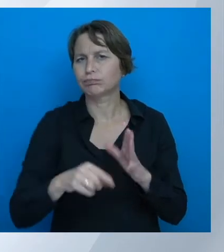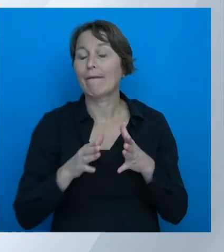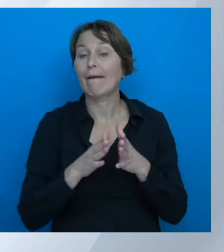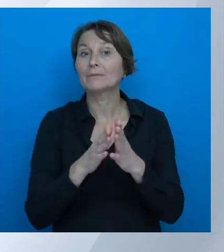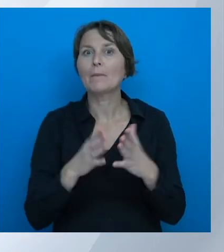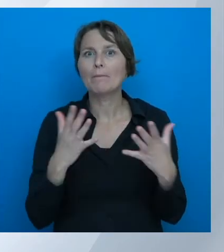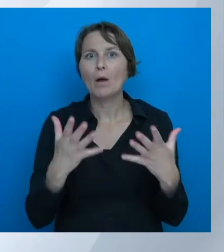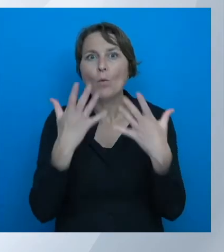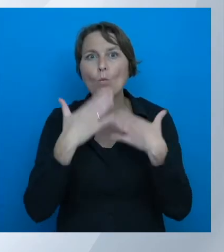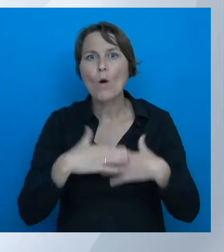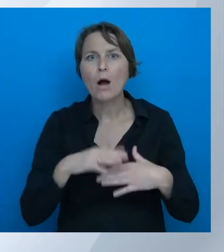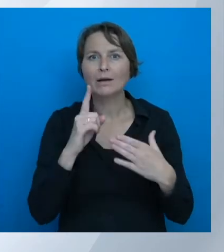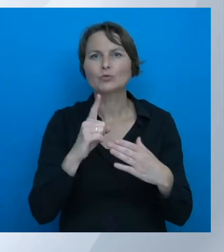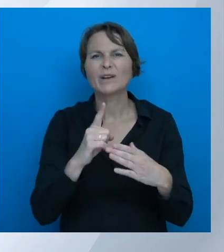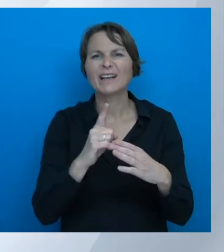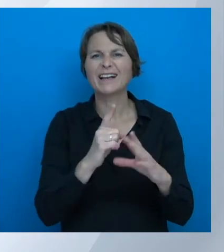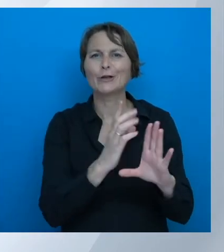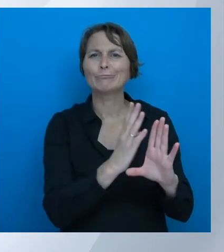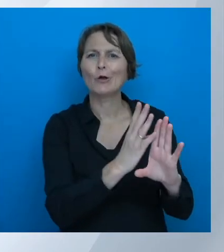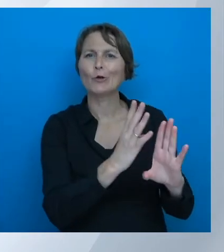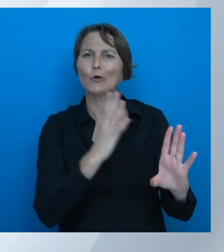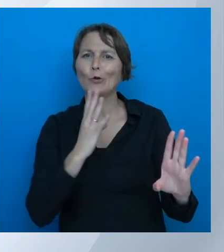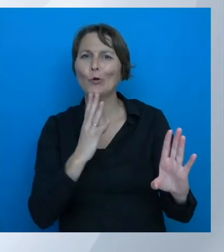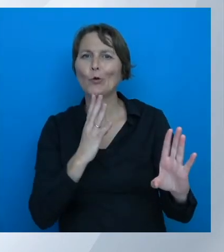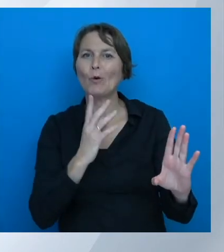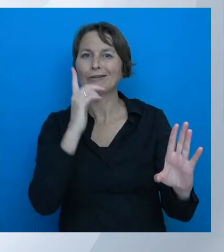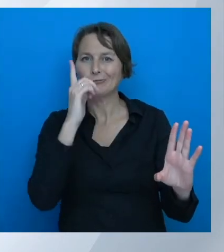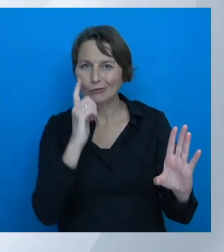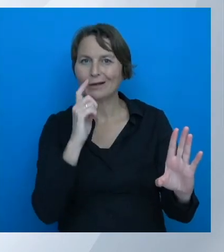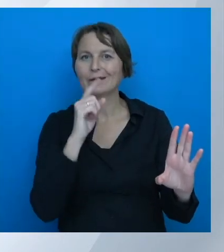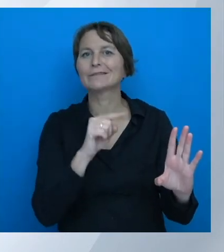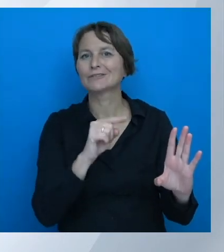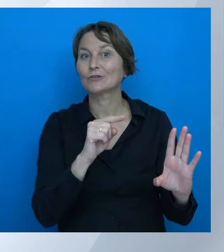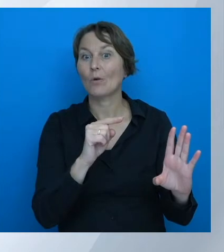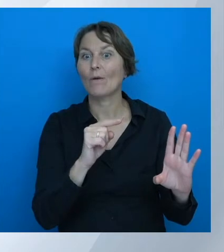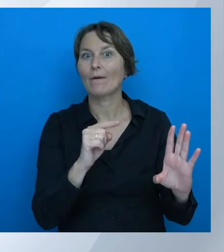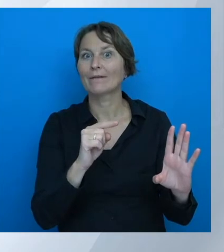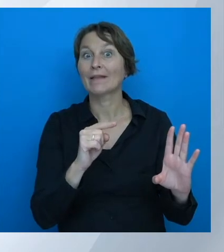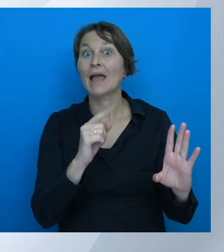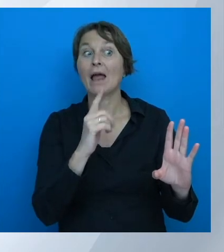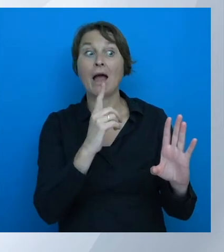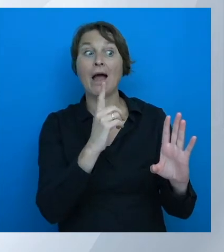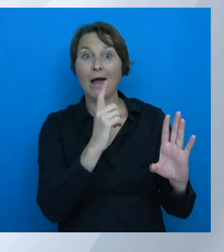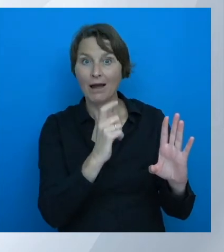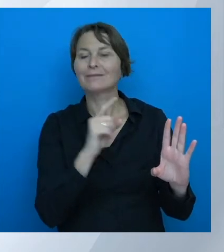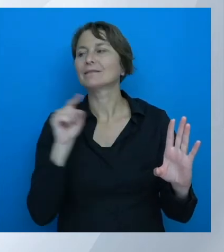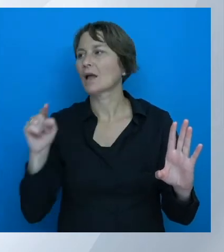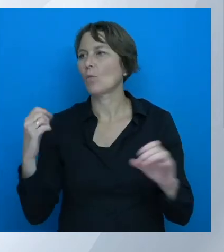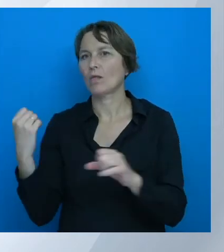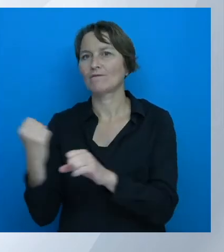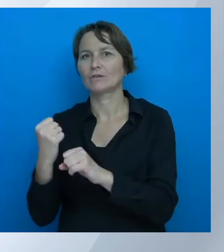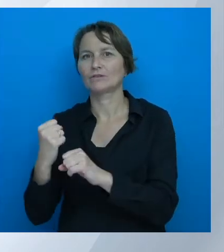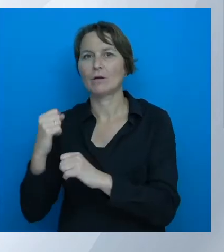get data in our queue, our function will fire. We need to join that up to our storage account.